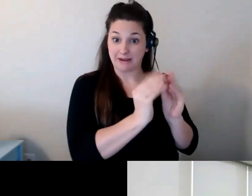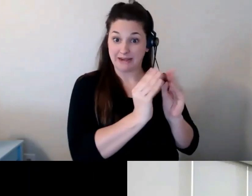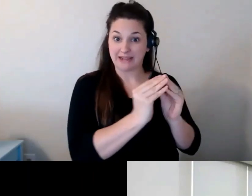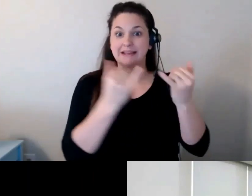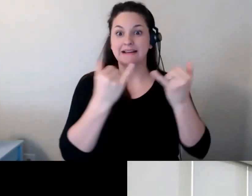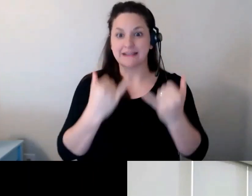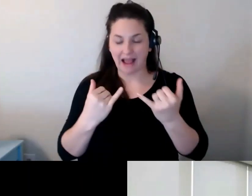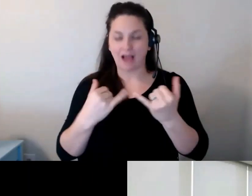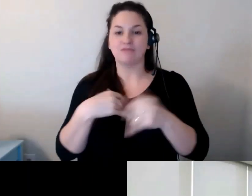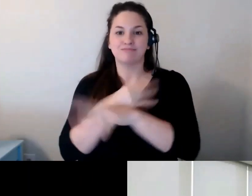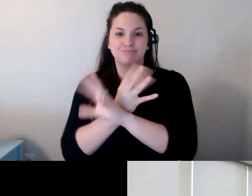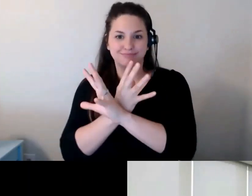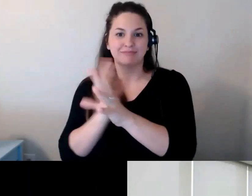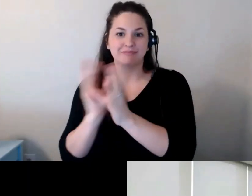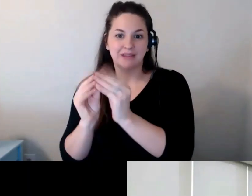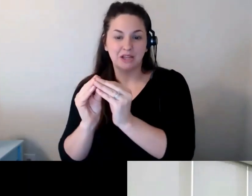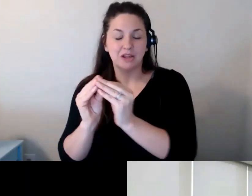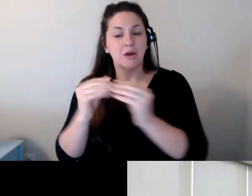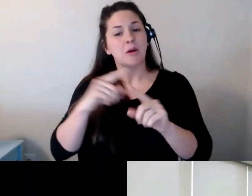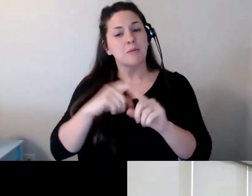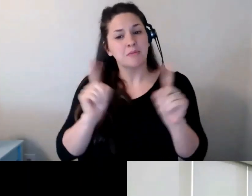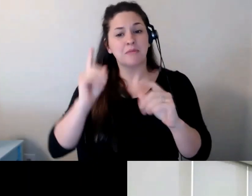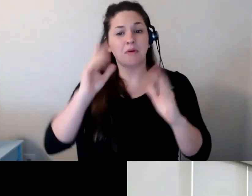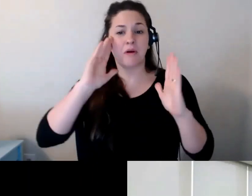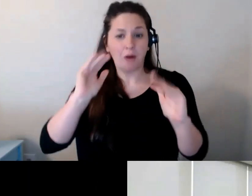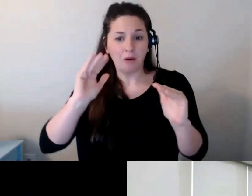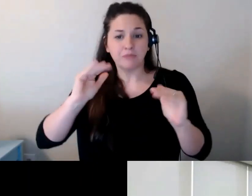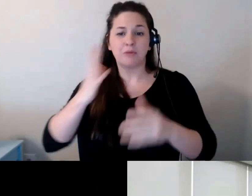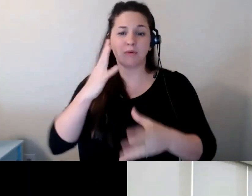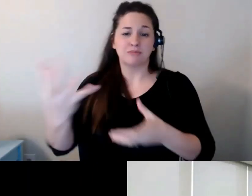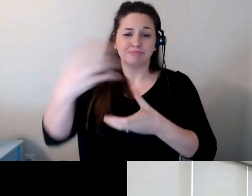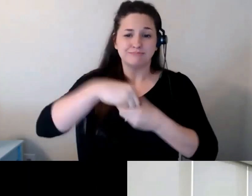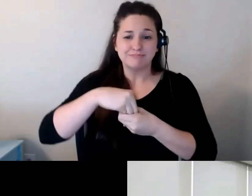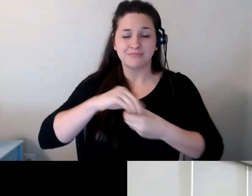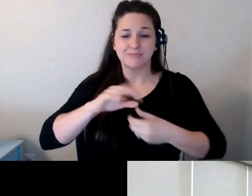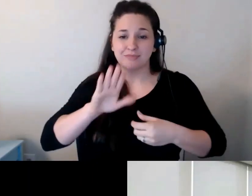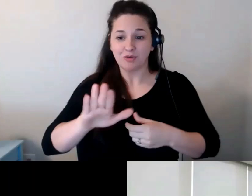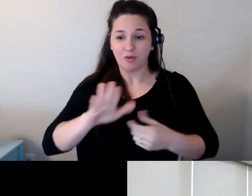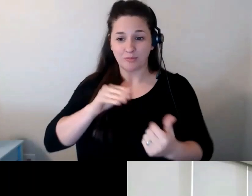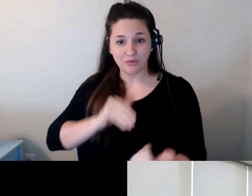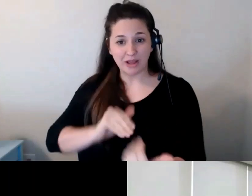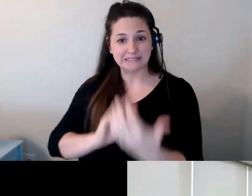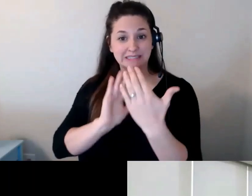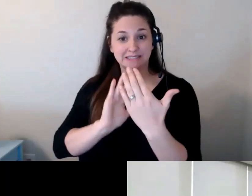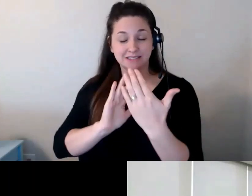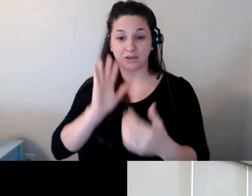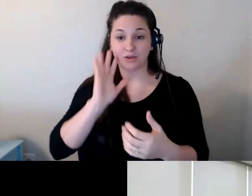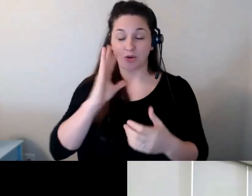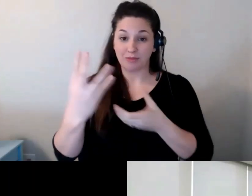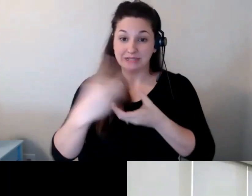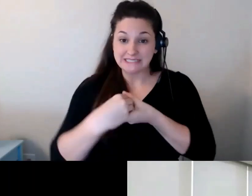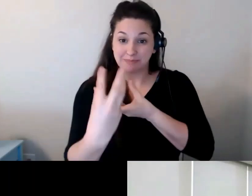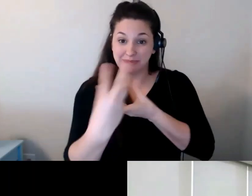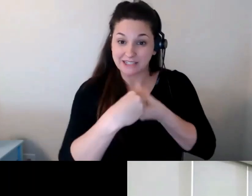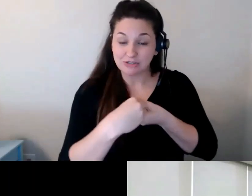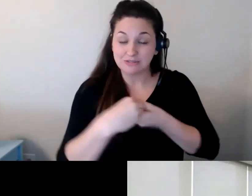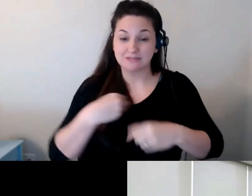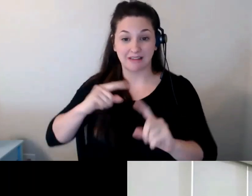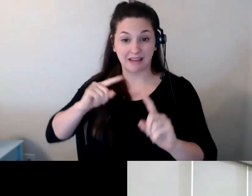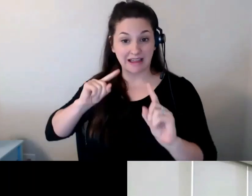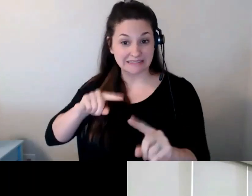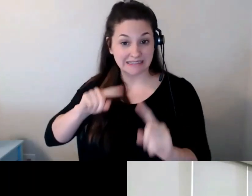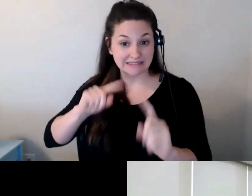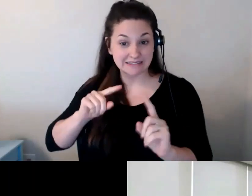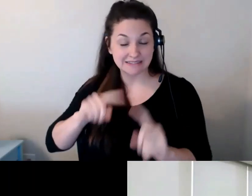will engage your presence, your participation, your attendance,